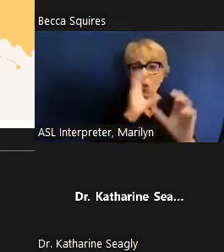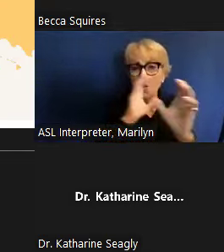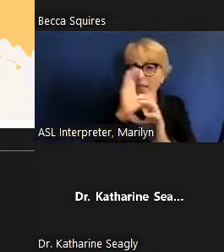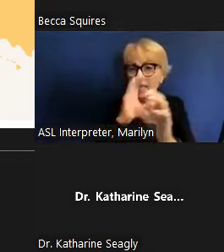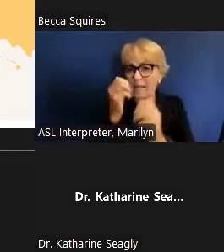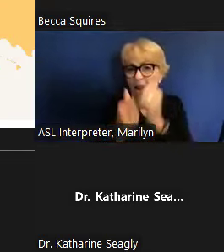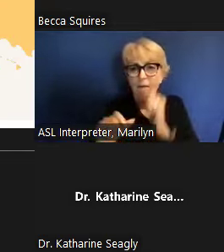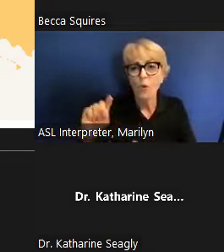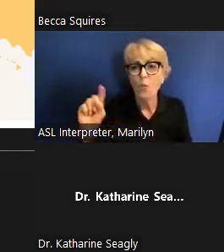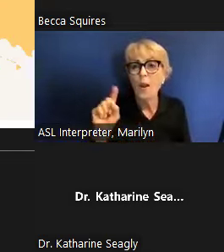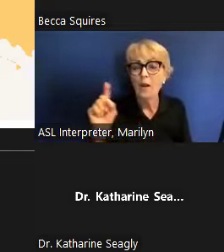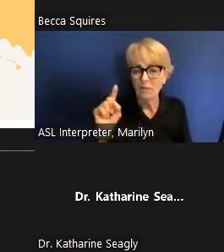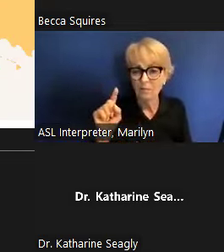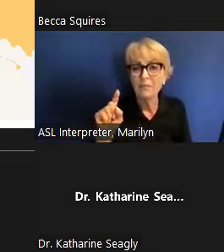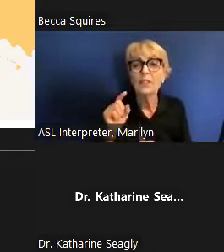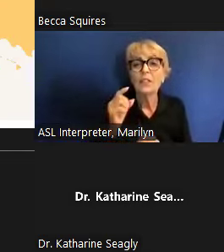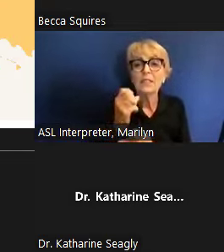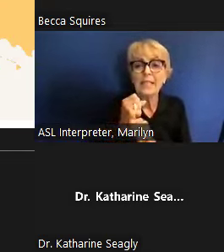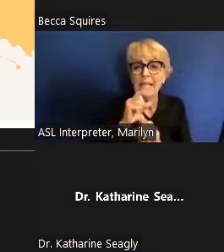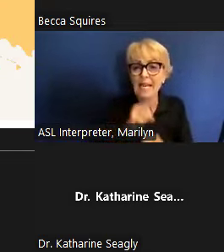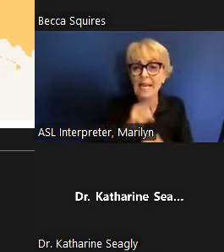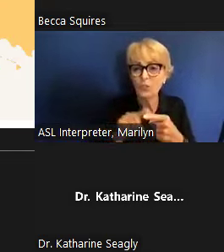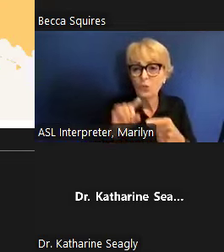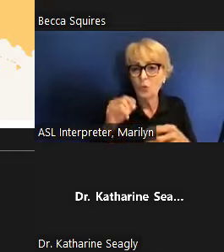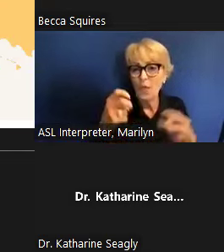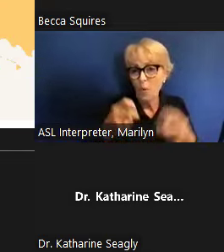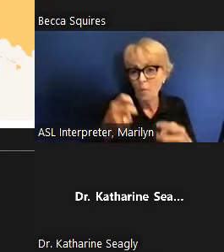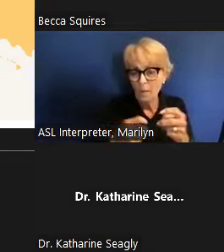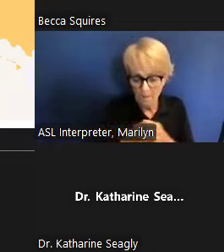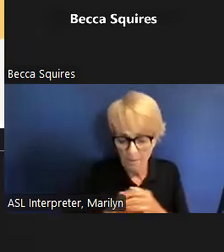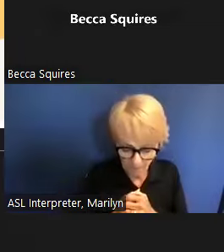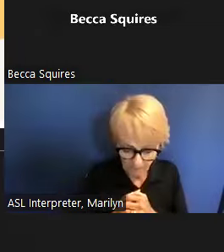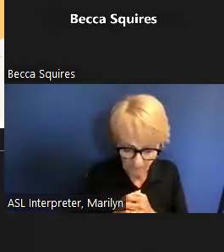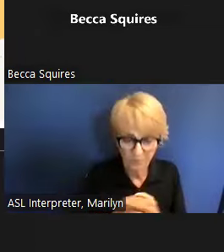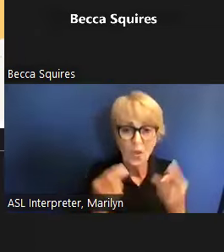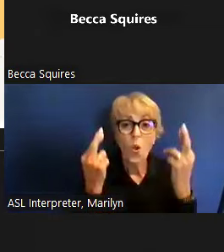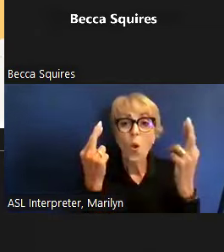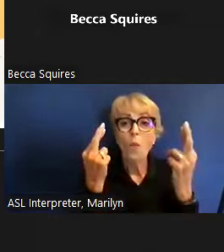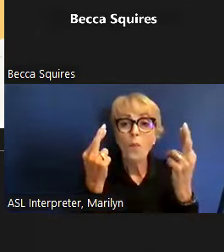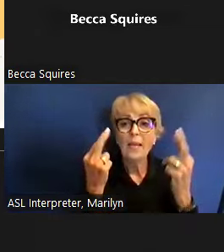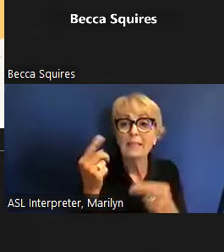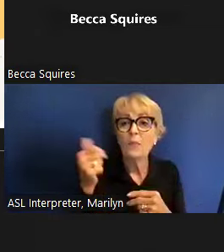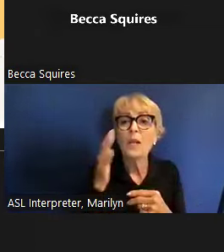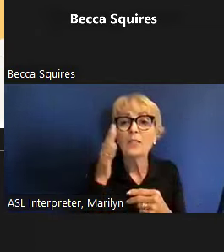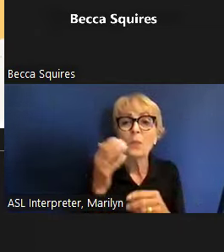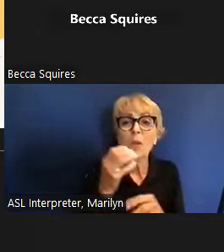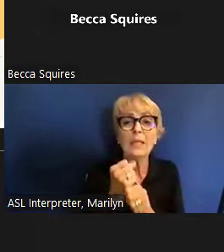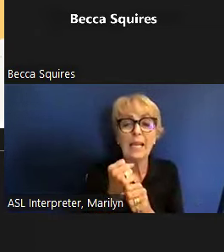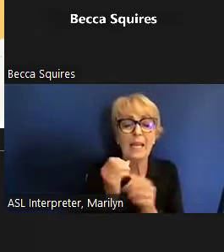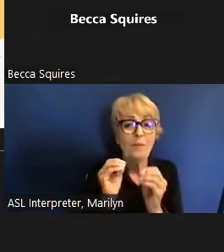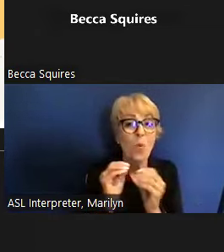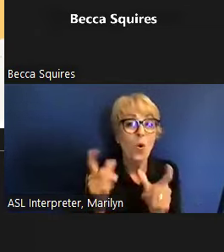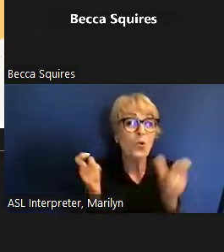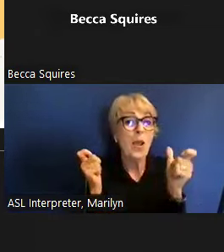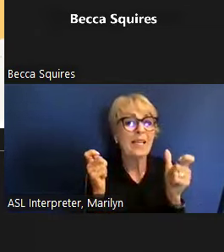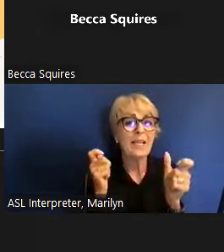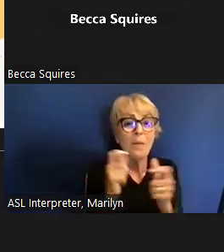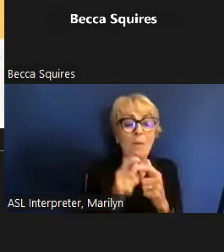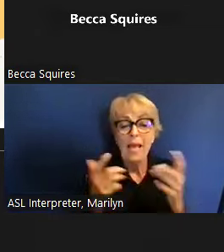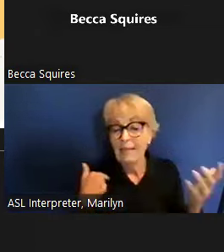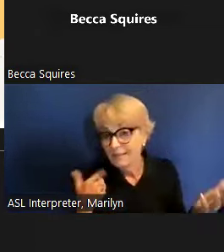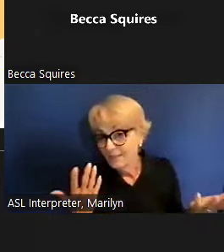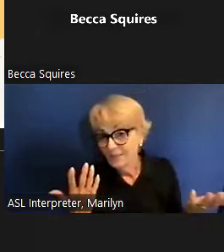at to try and get an answer to this problem, hoping that someone else is going to get it quicker, but this is kind of the backstop in